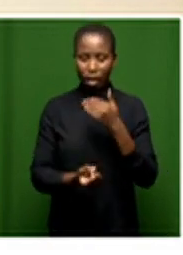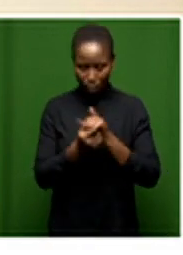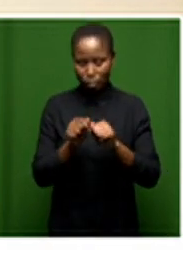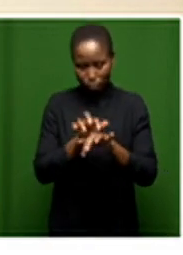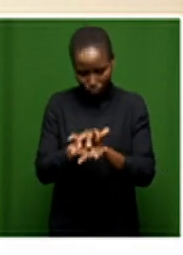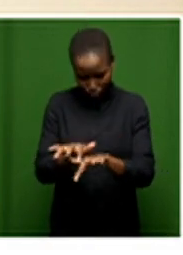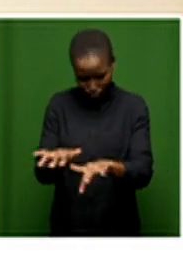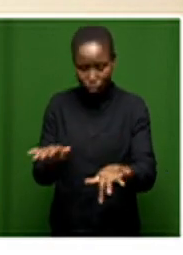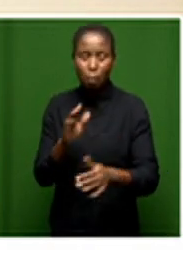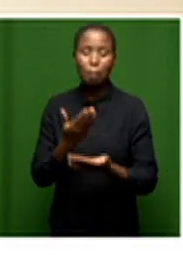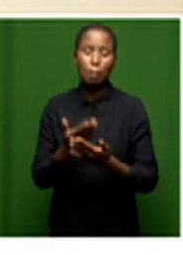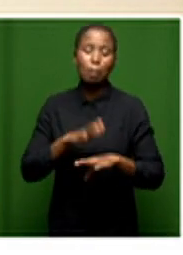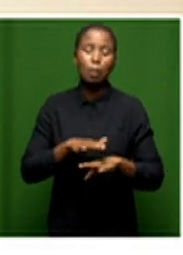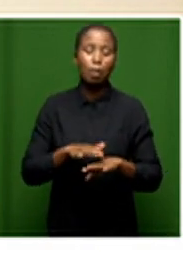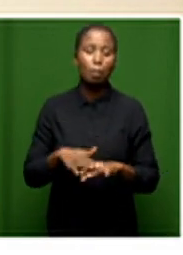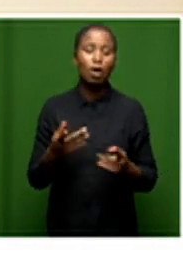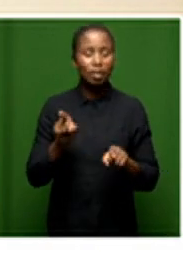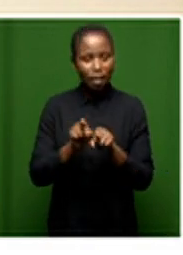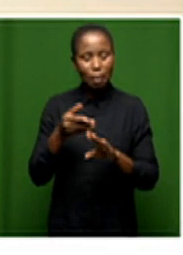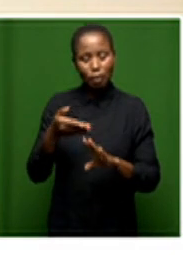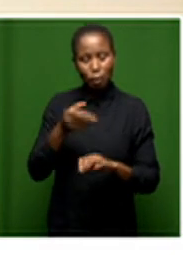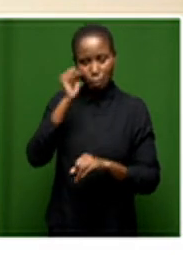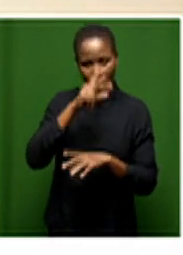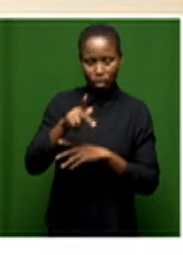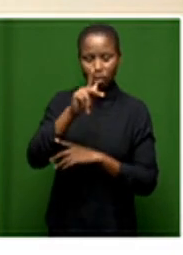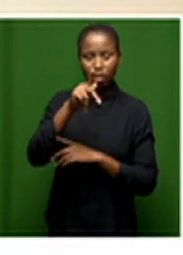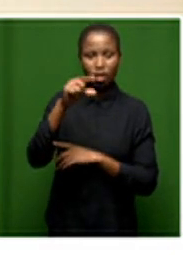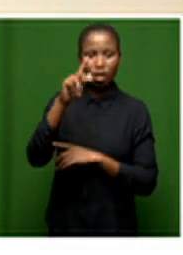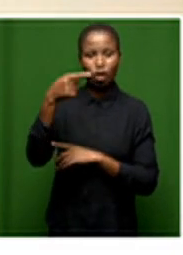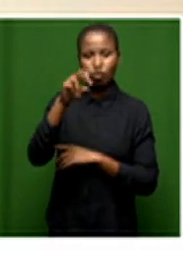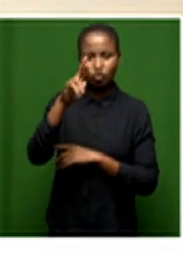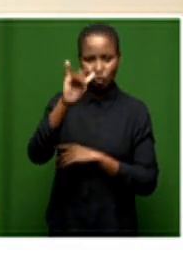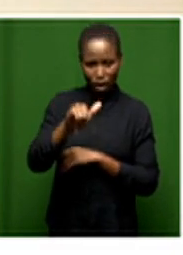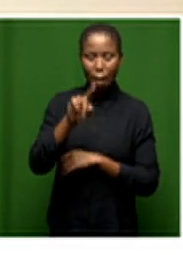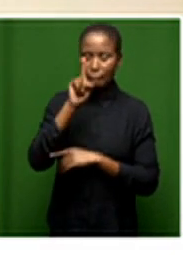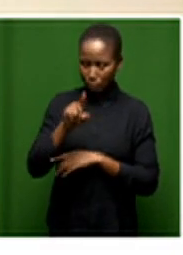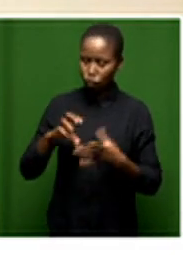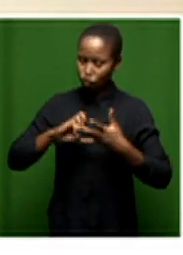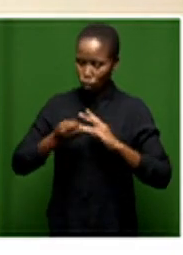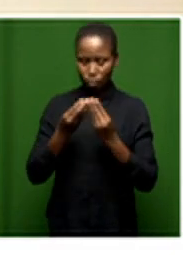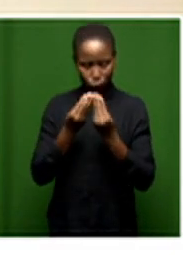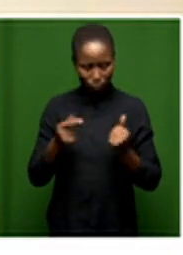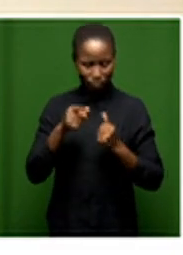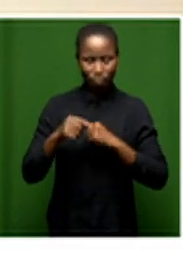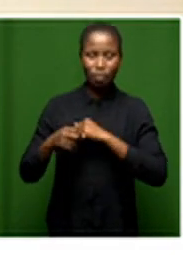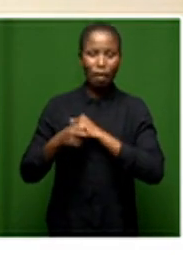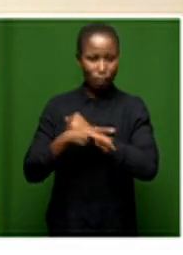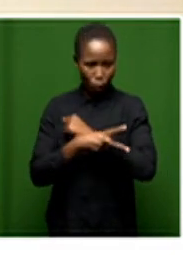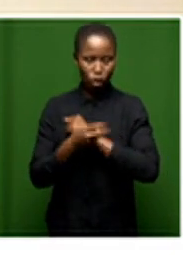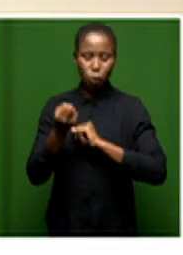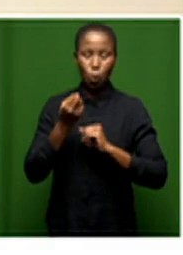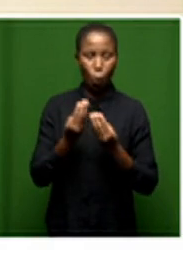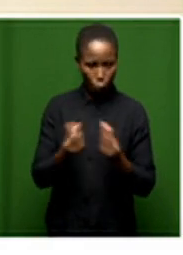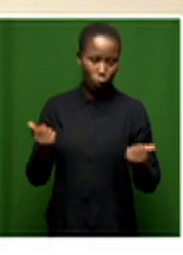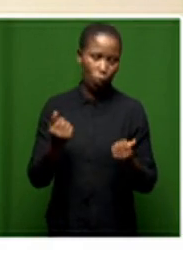world. I think, as Professor Gray was just pointing out, our hope is to get ahead of the virus. I think we're very lucky that at this point we